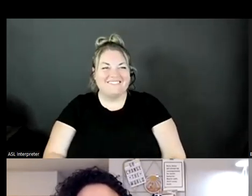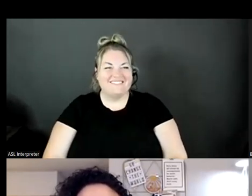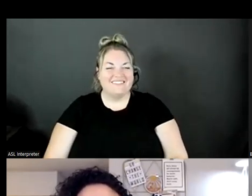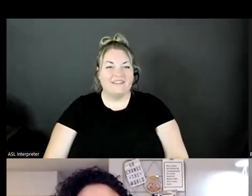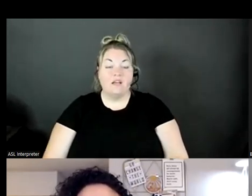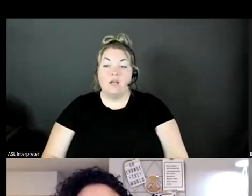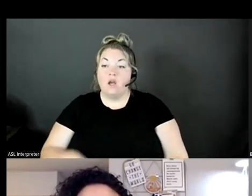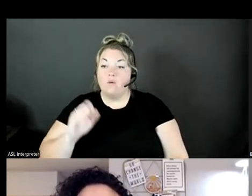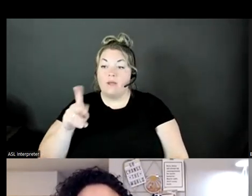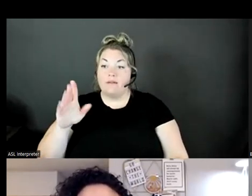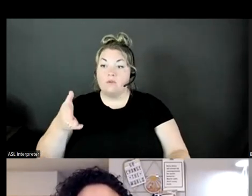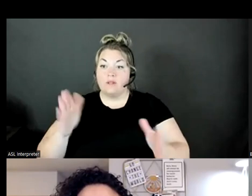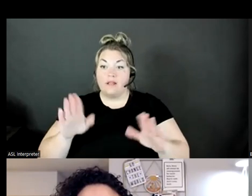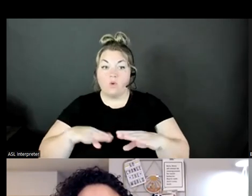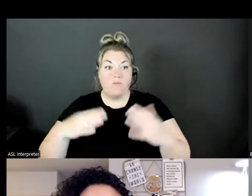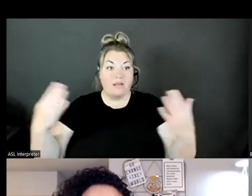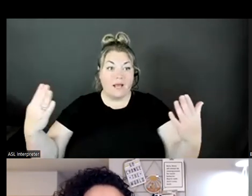Okay, so let's open it up.